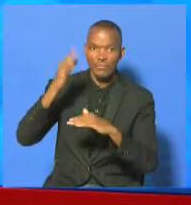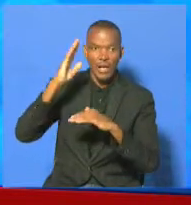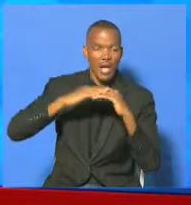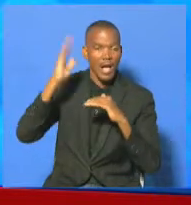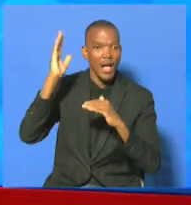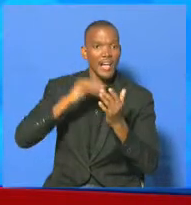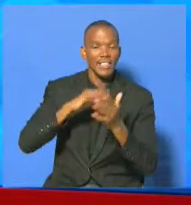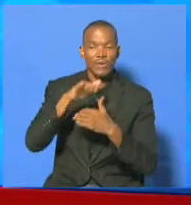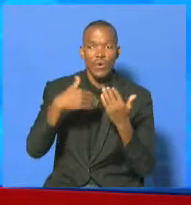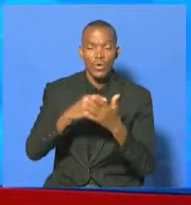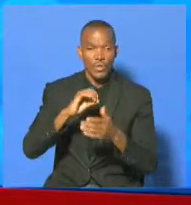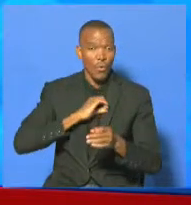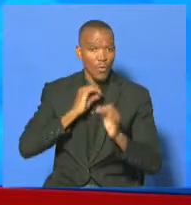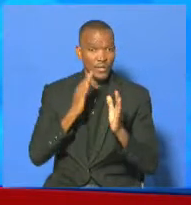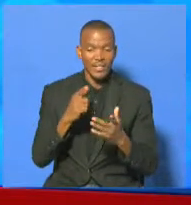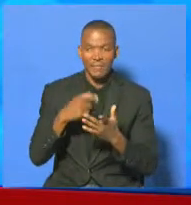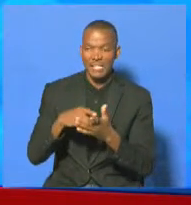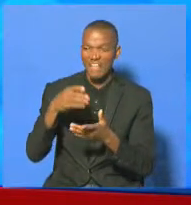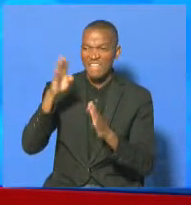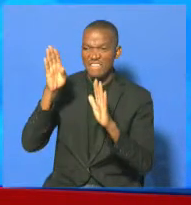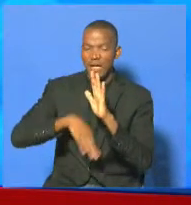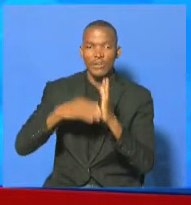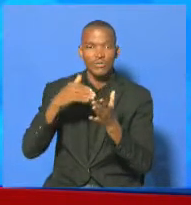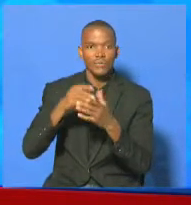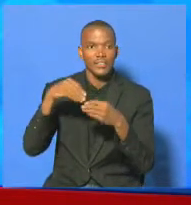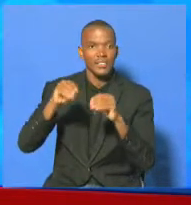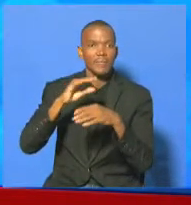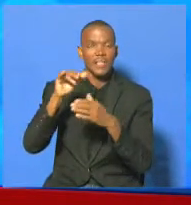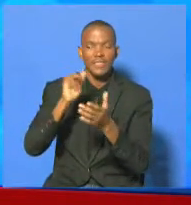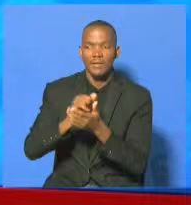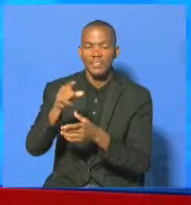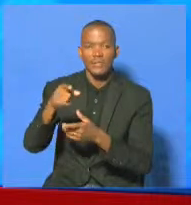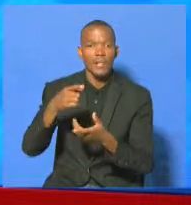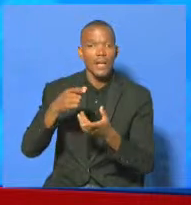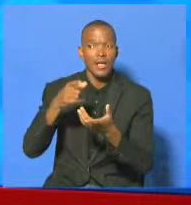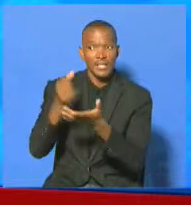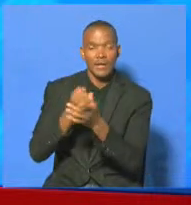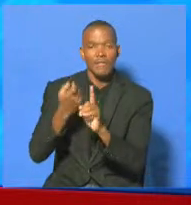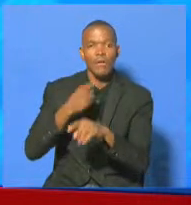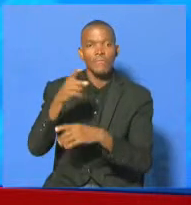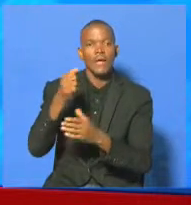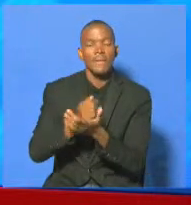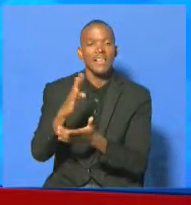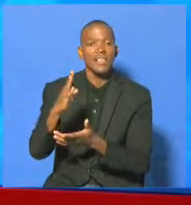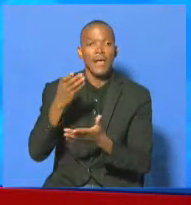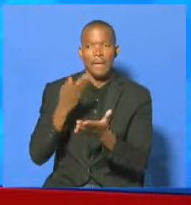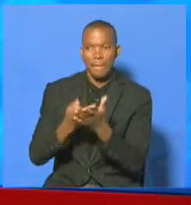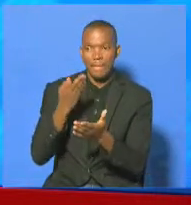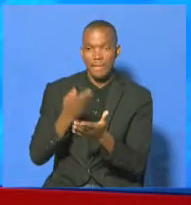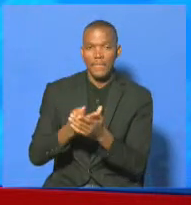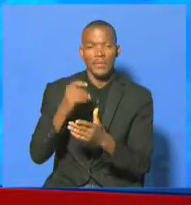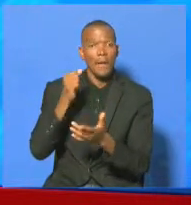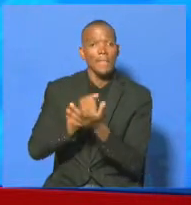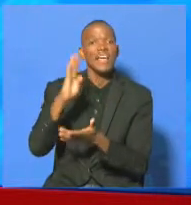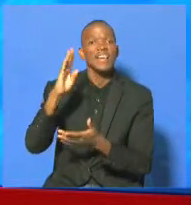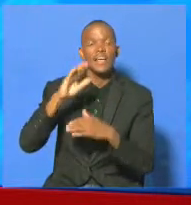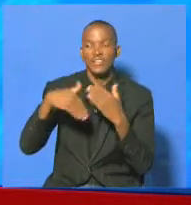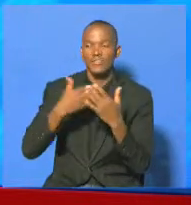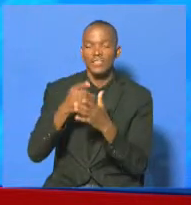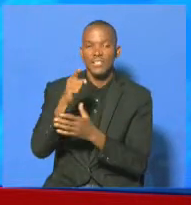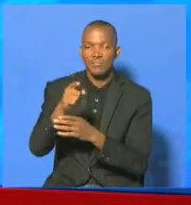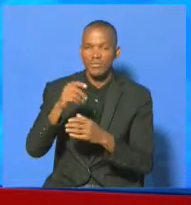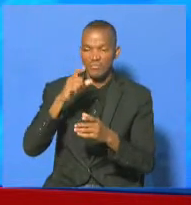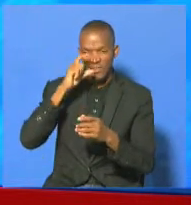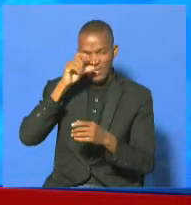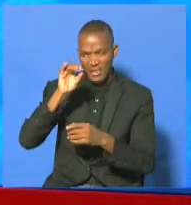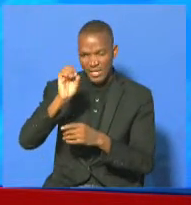the previous owner's failure to settle a mortgage he got from the bank. When the bank filed a case, the Court of Appeal